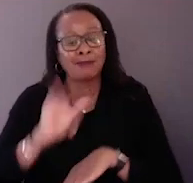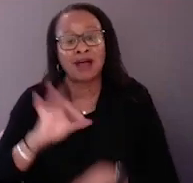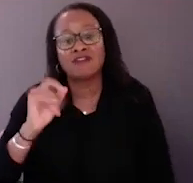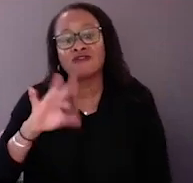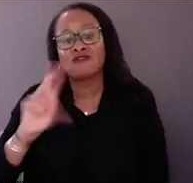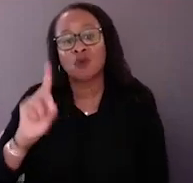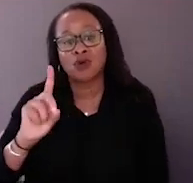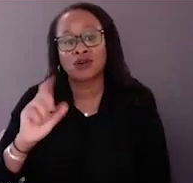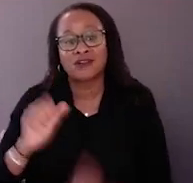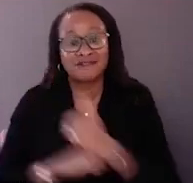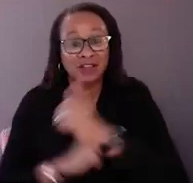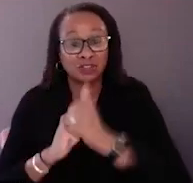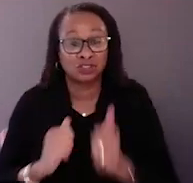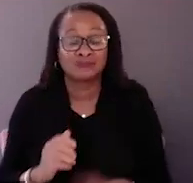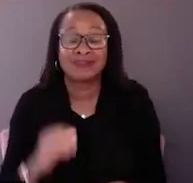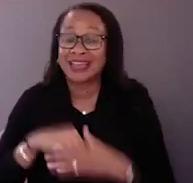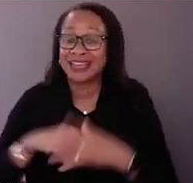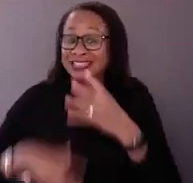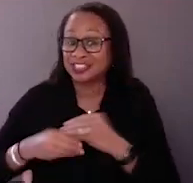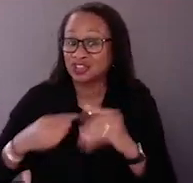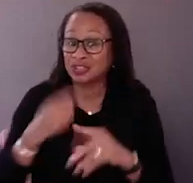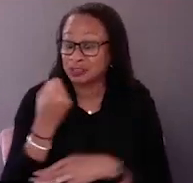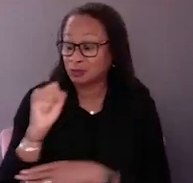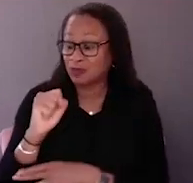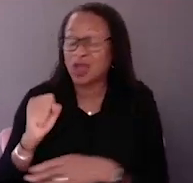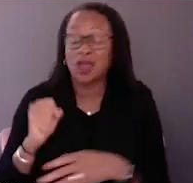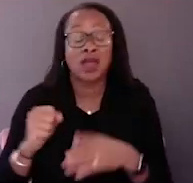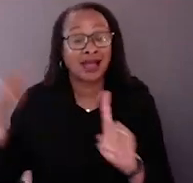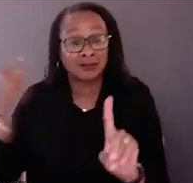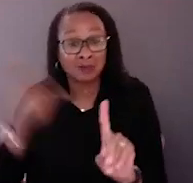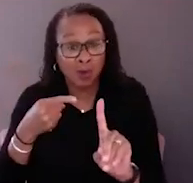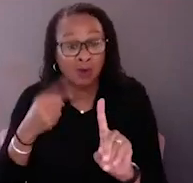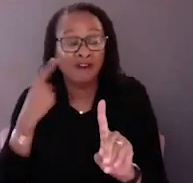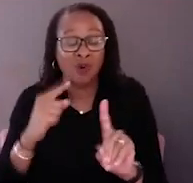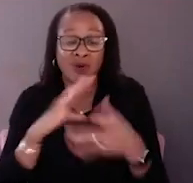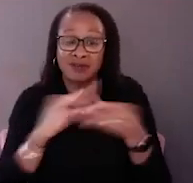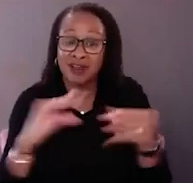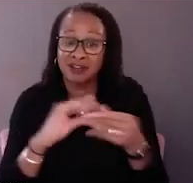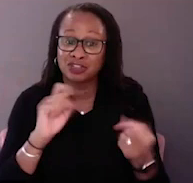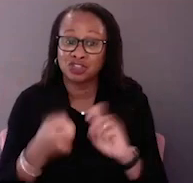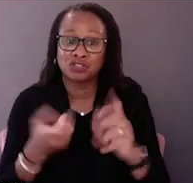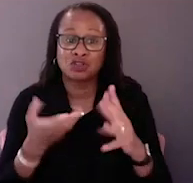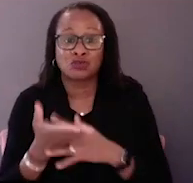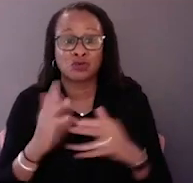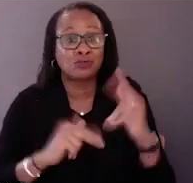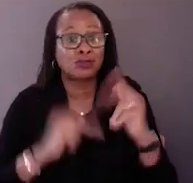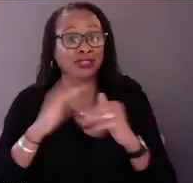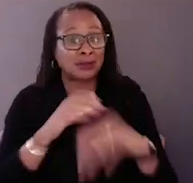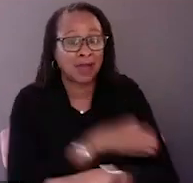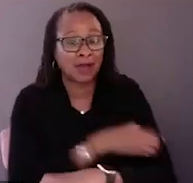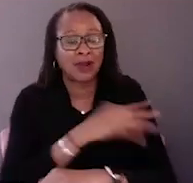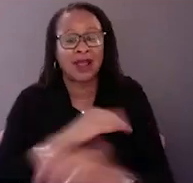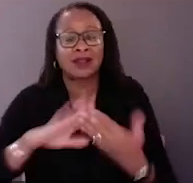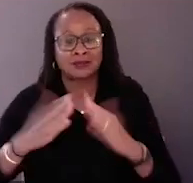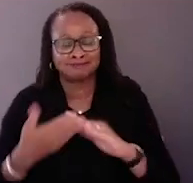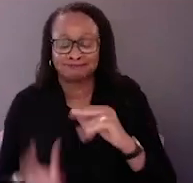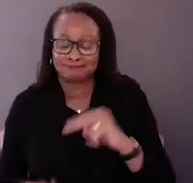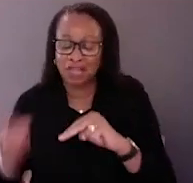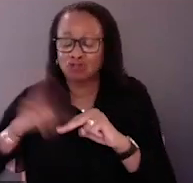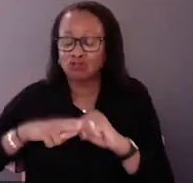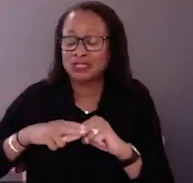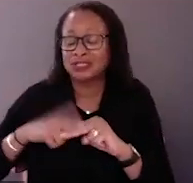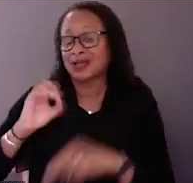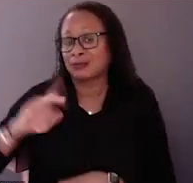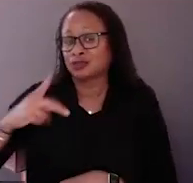In addition, it is a movement aimed at narrative change through building power and community and increasing opportunities for nonfiction